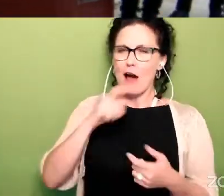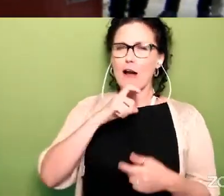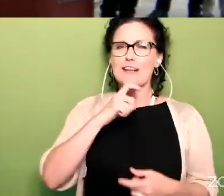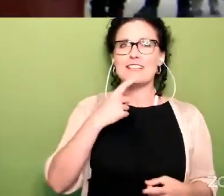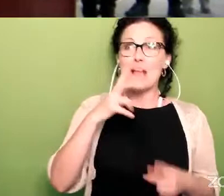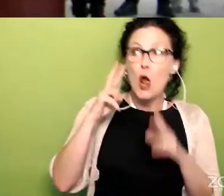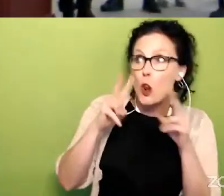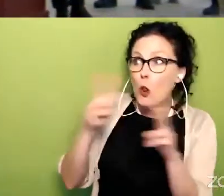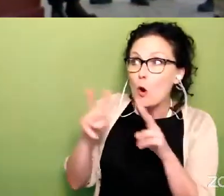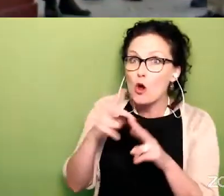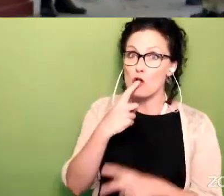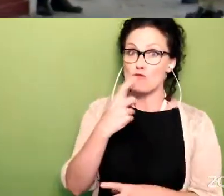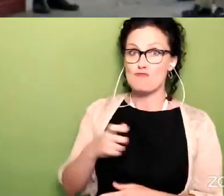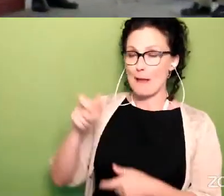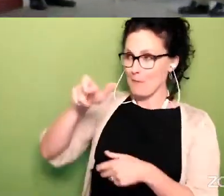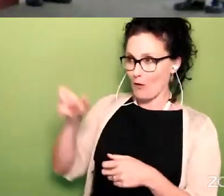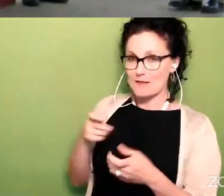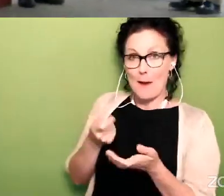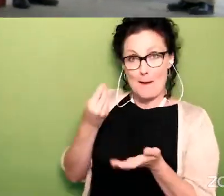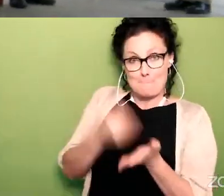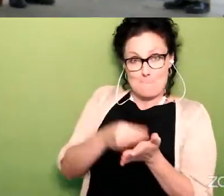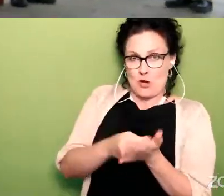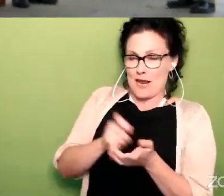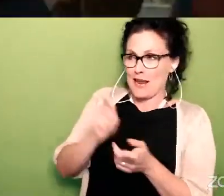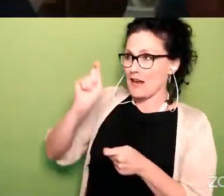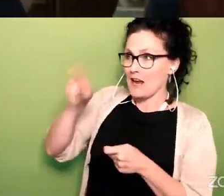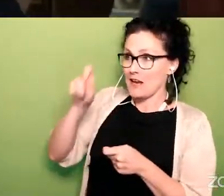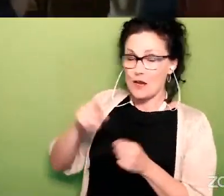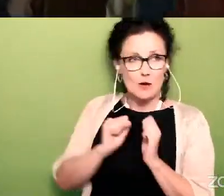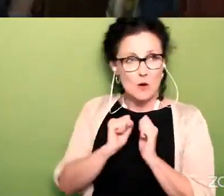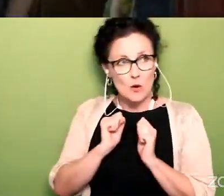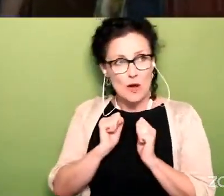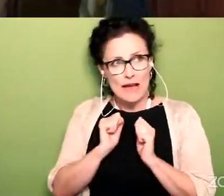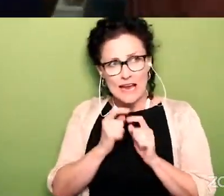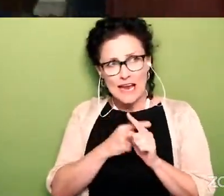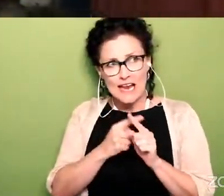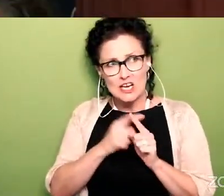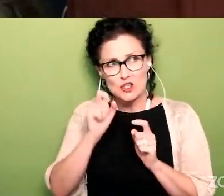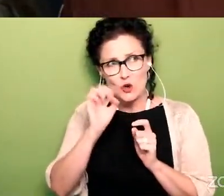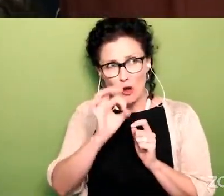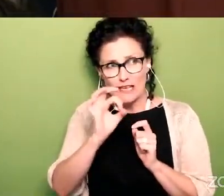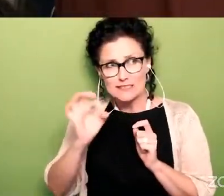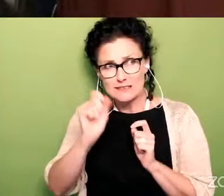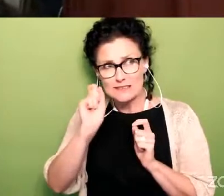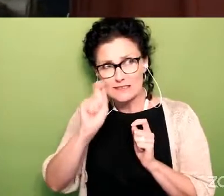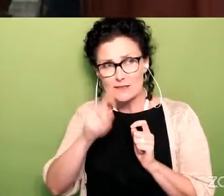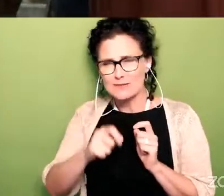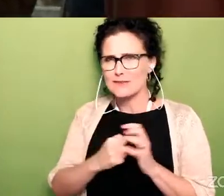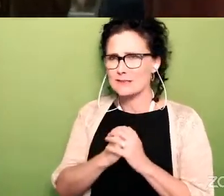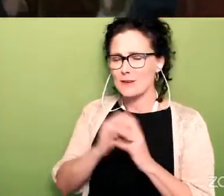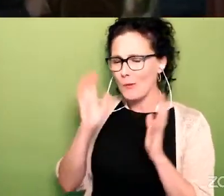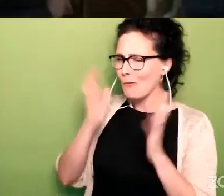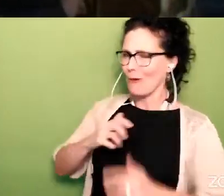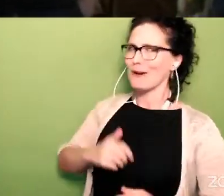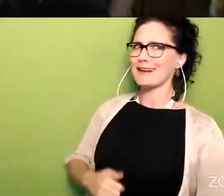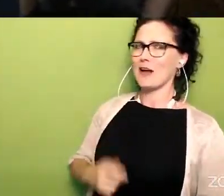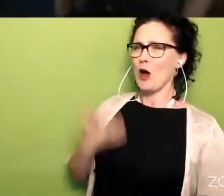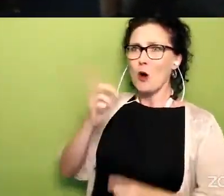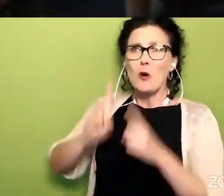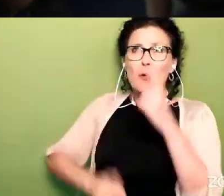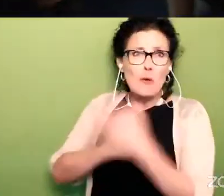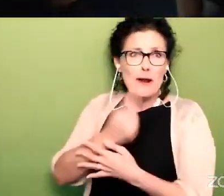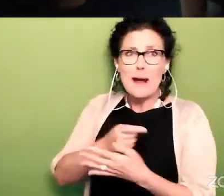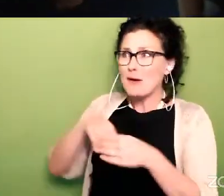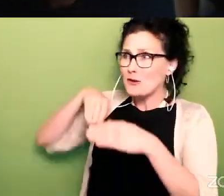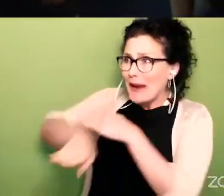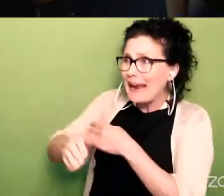don't worry. And what happens if you go into the red box and you cannot come out again? You are tired, Mandeep. Of course I will